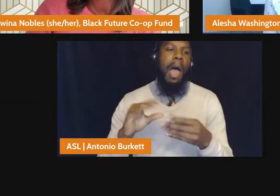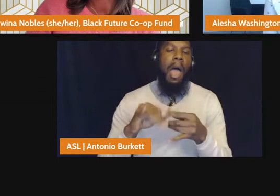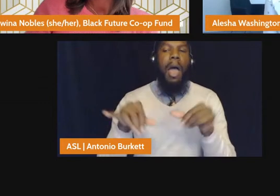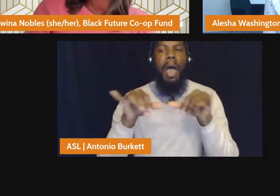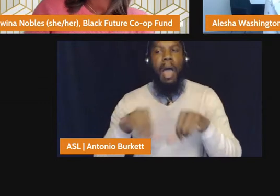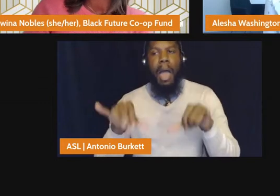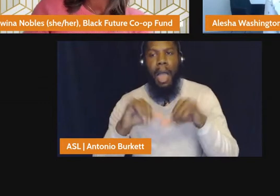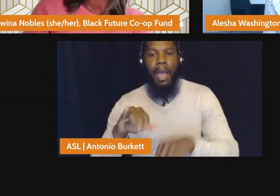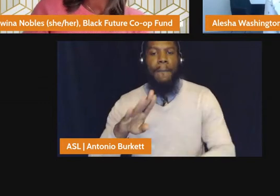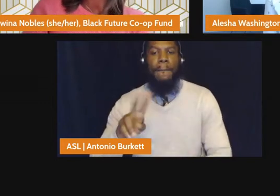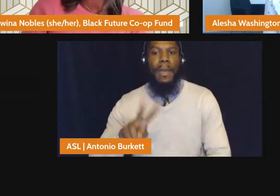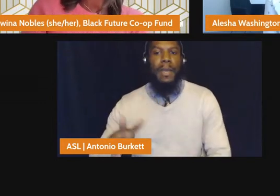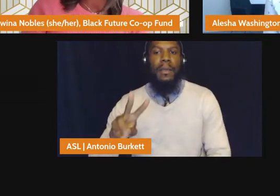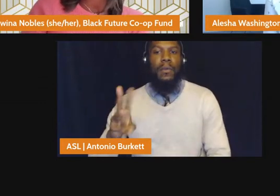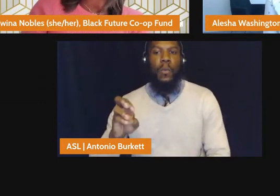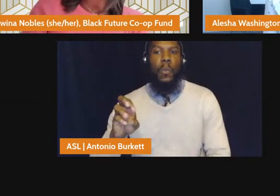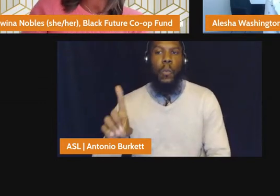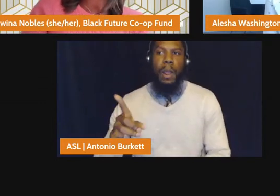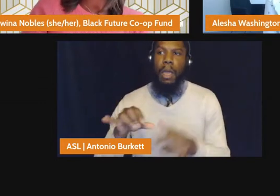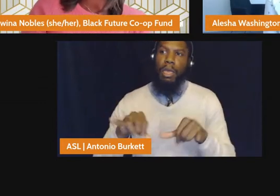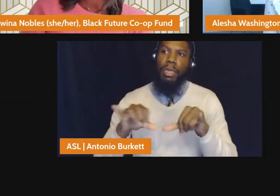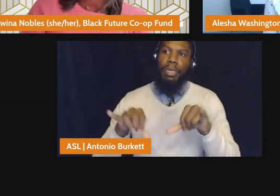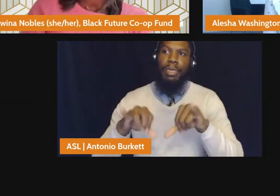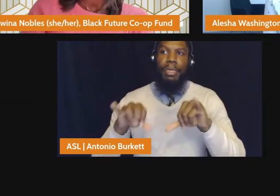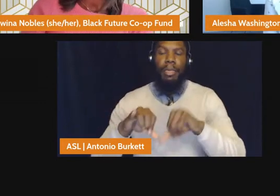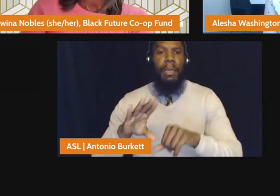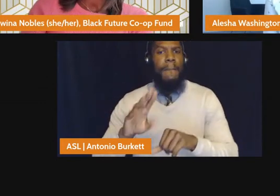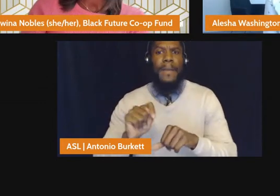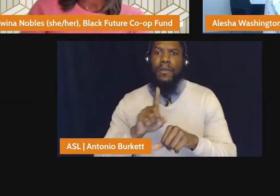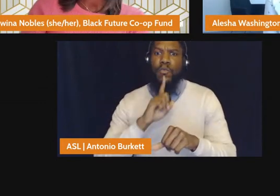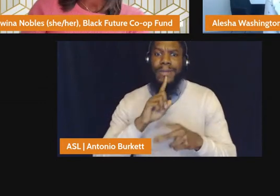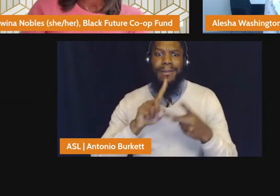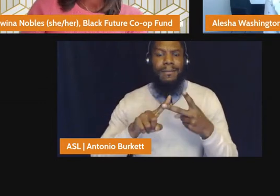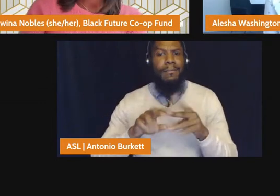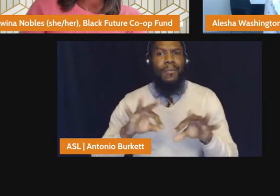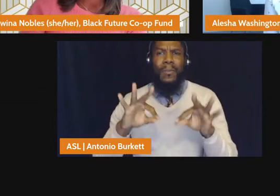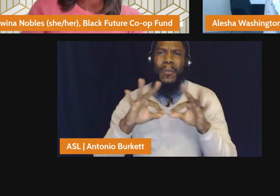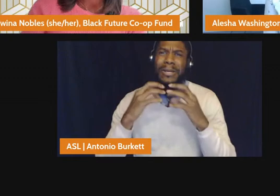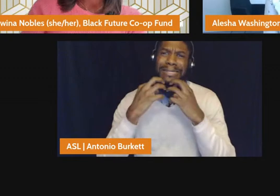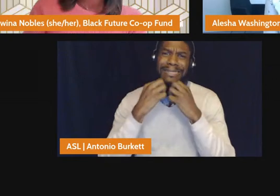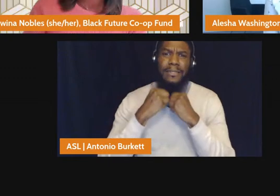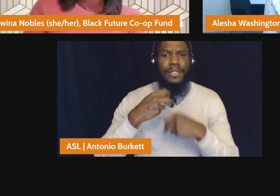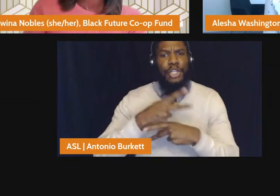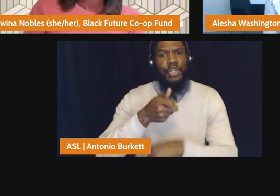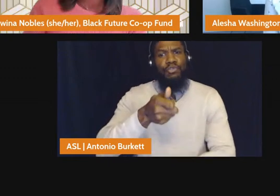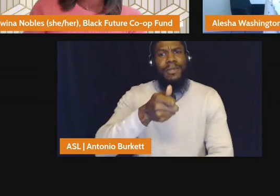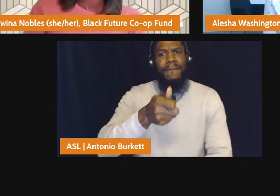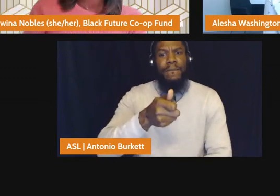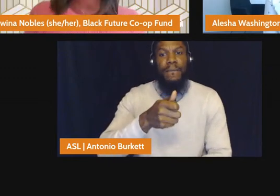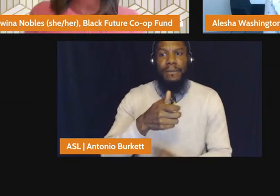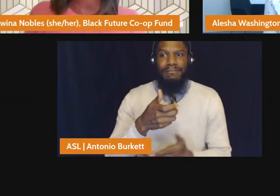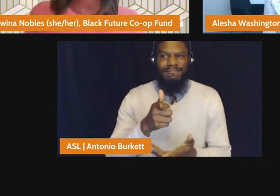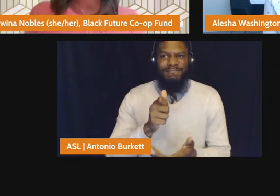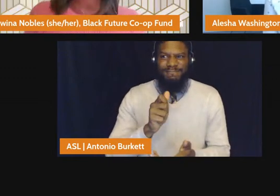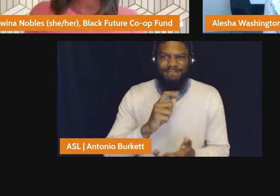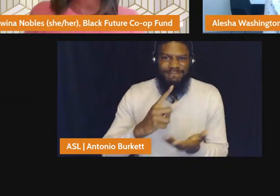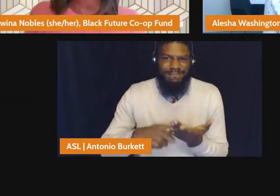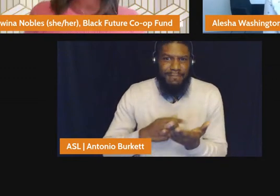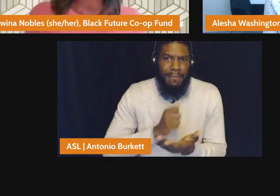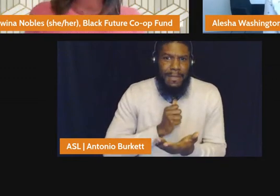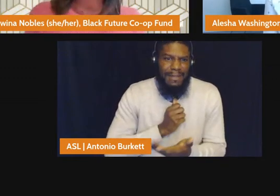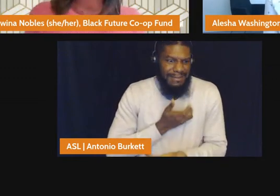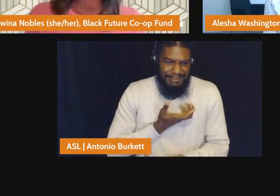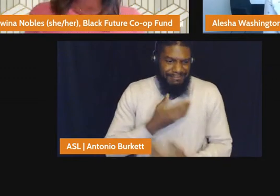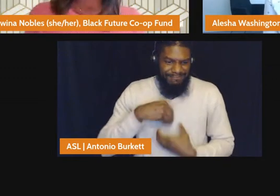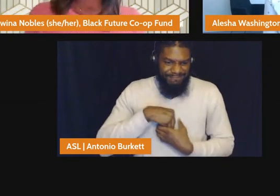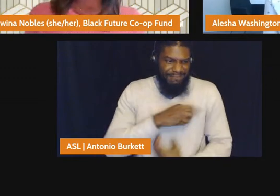really important to make sure you take care of yourself. I am guilty of thinking that because I get the seat